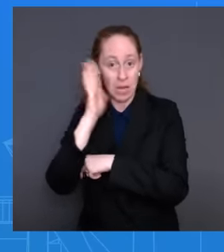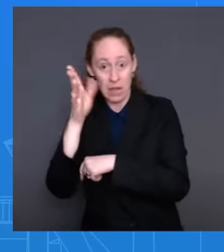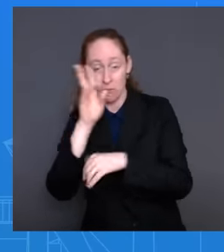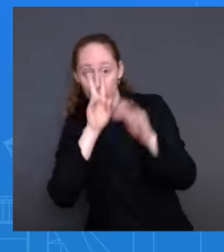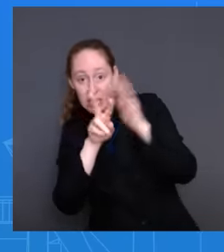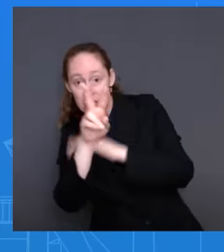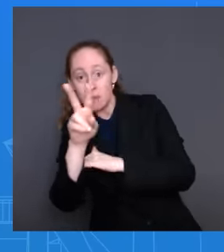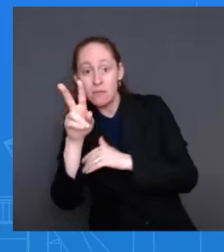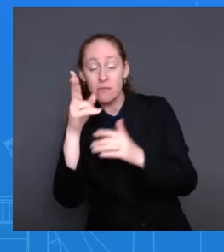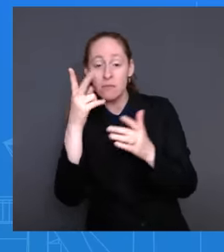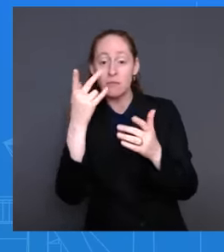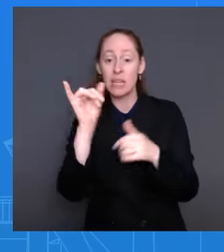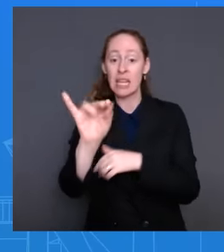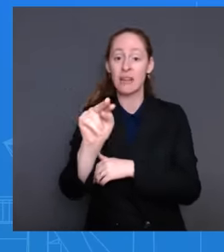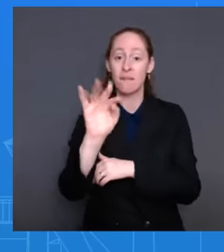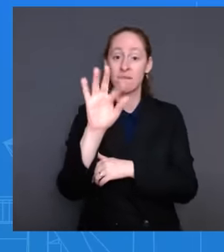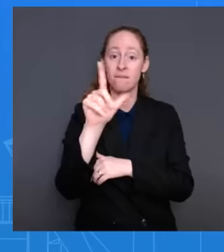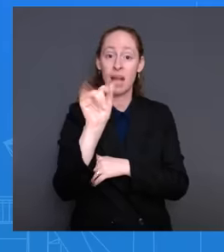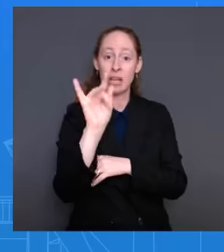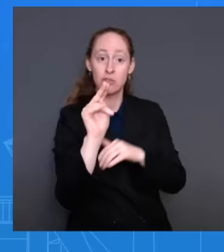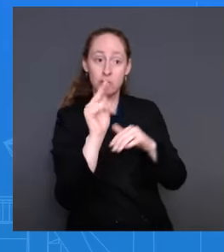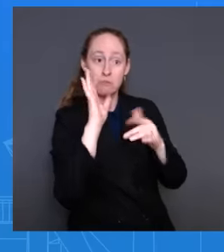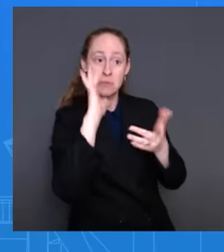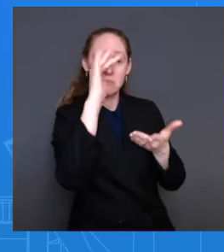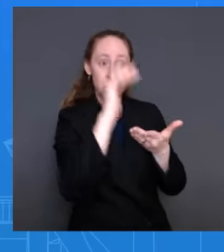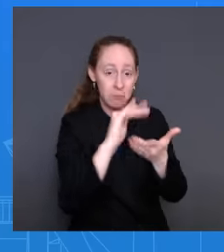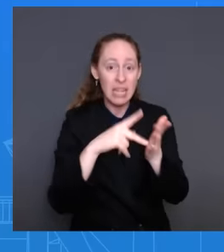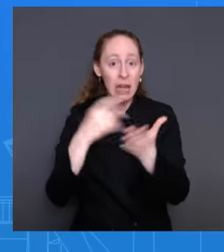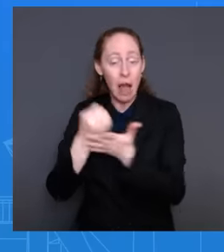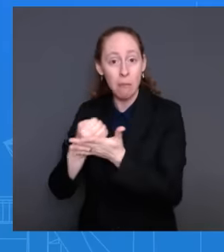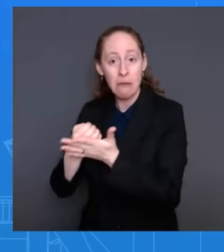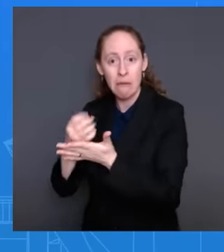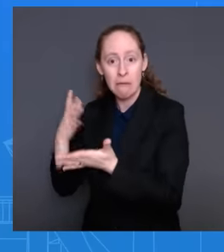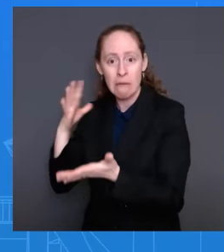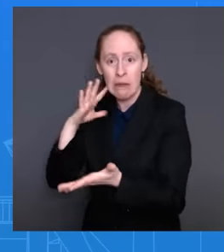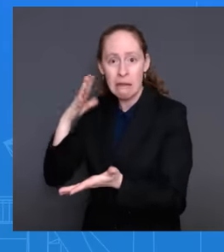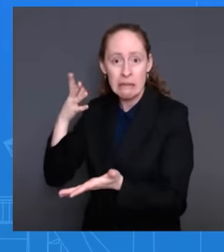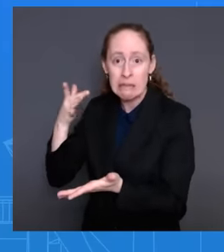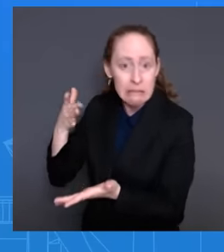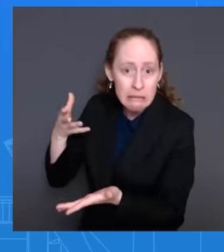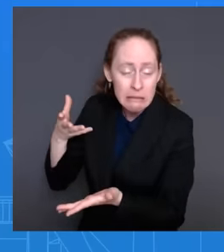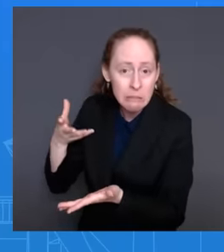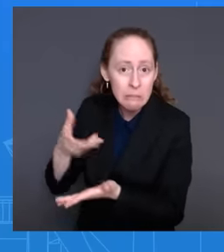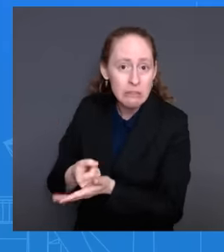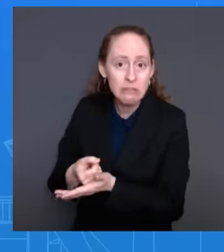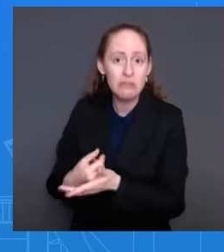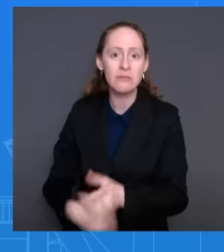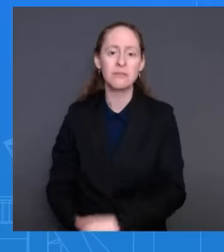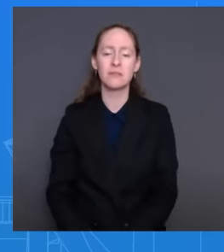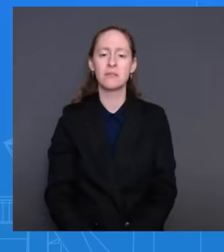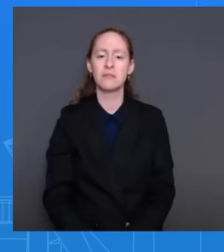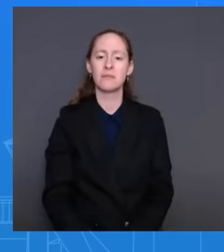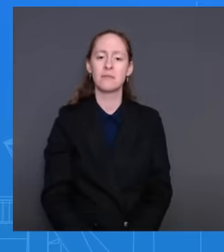that we can approach this challenge and we can focus our efforts on bringing inflation down without having to sacrifice all of